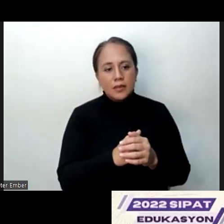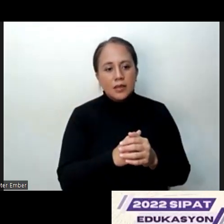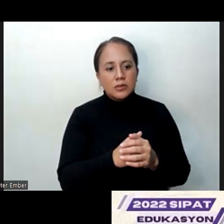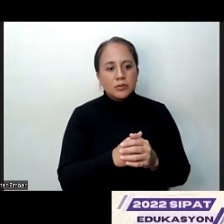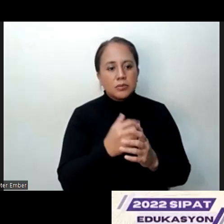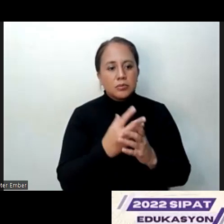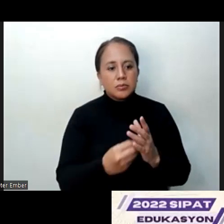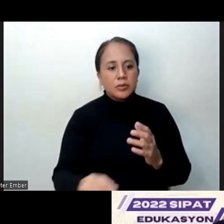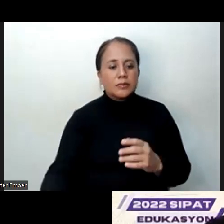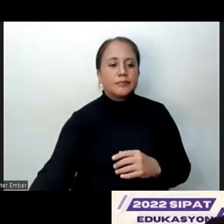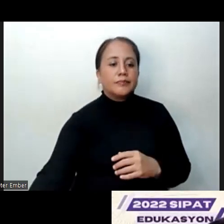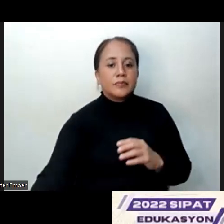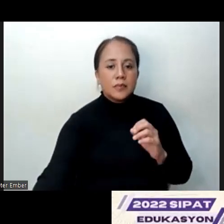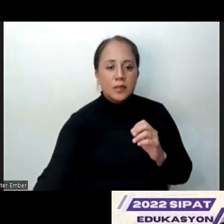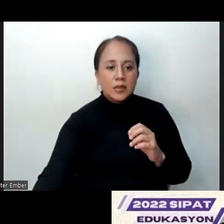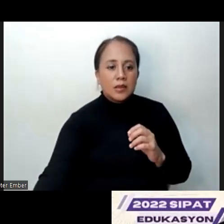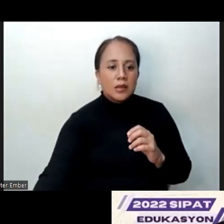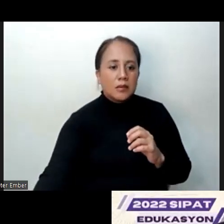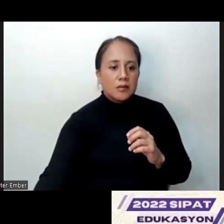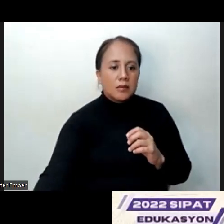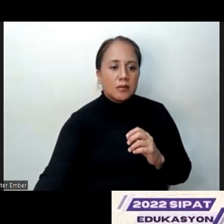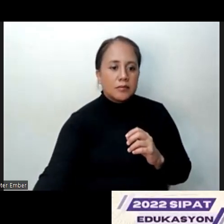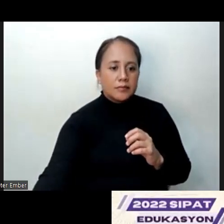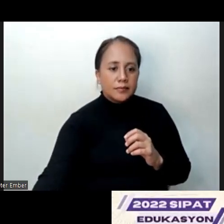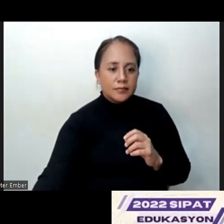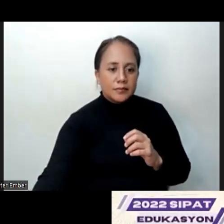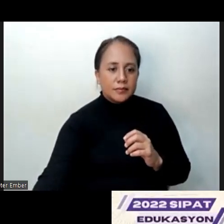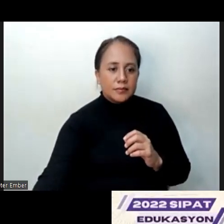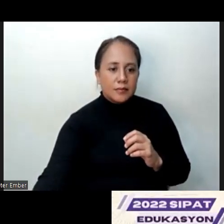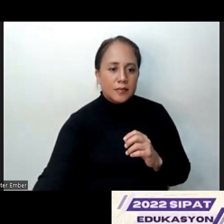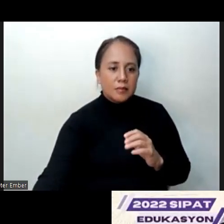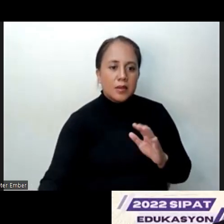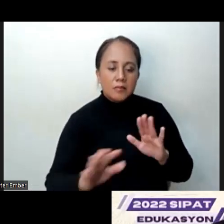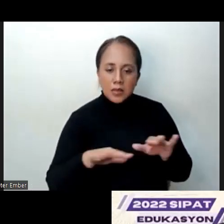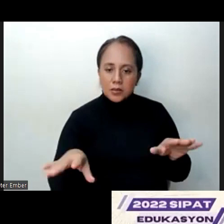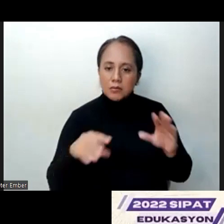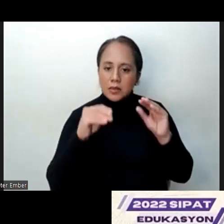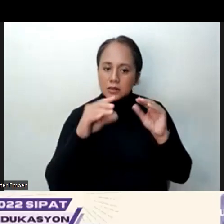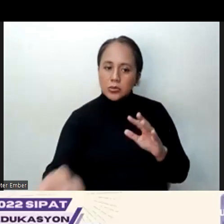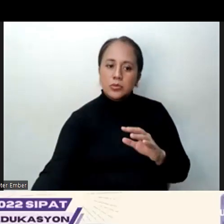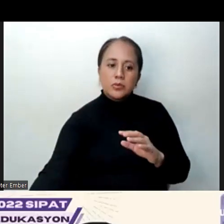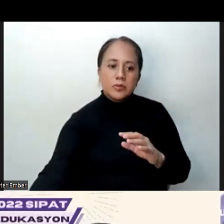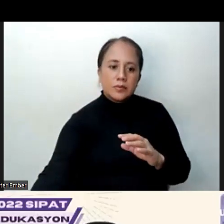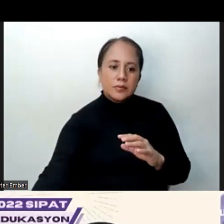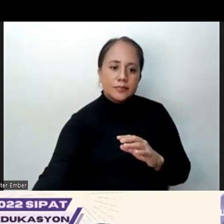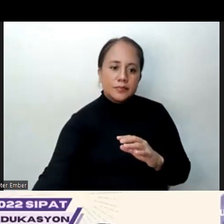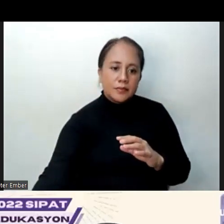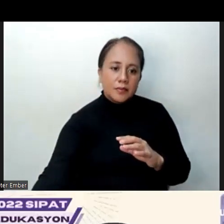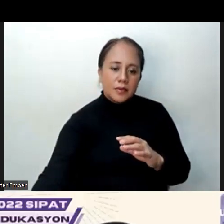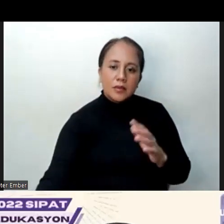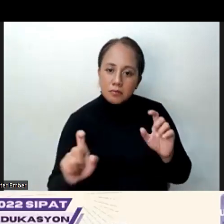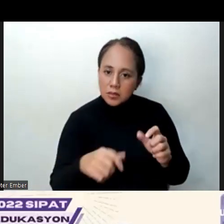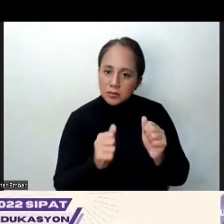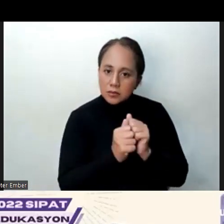inuubos, inaalmusal ng mga bata, ng mga ng mga teachers natin. So parang sasabay dapat